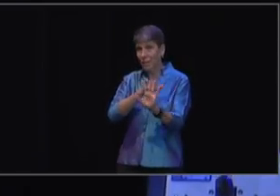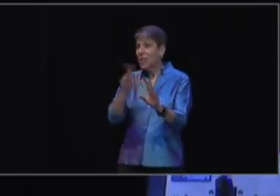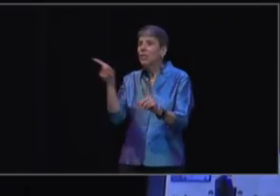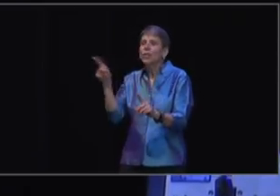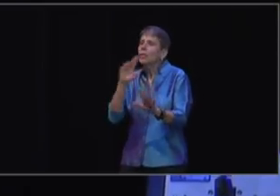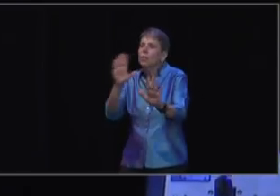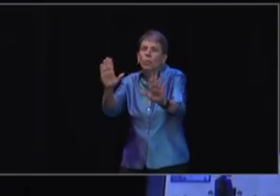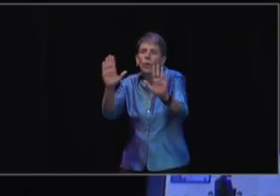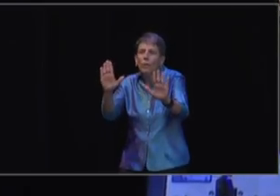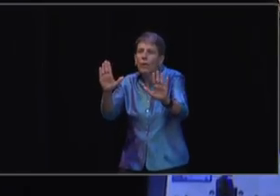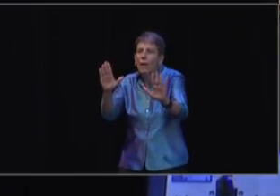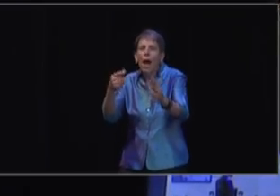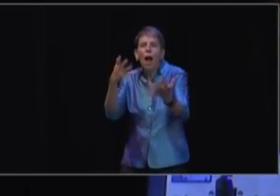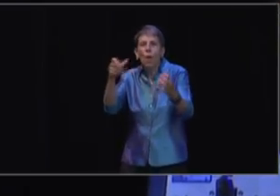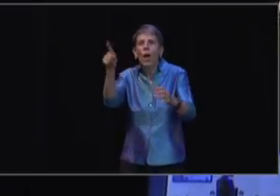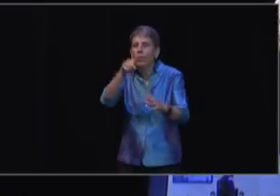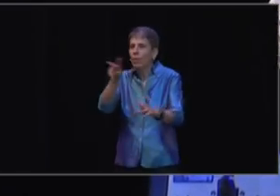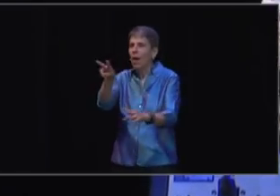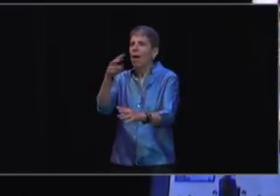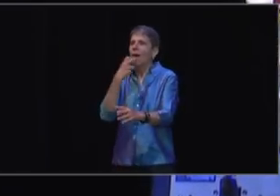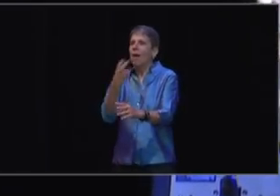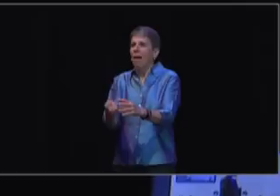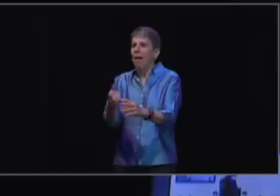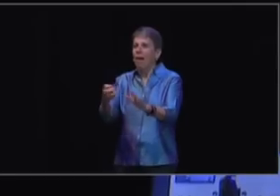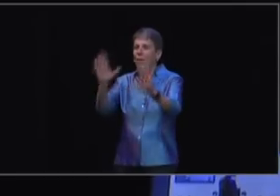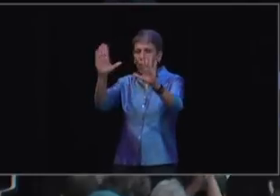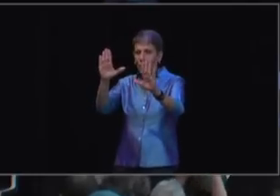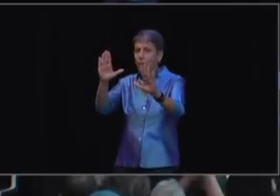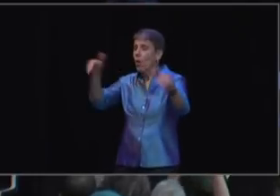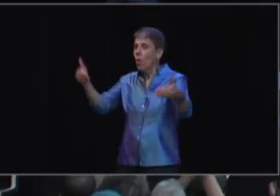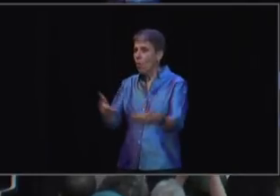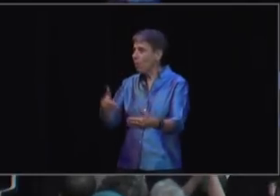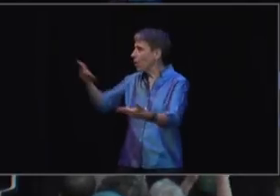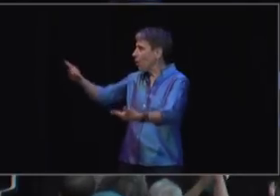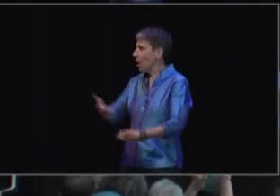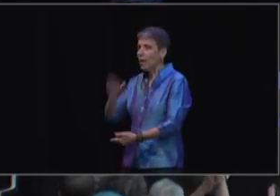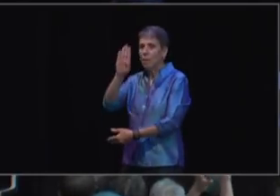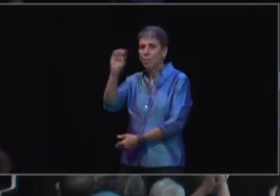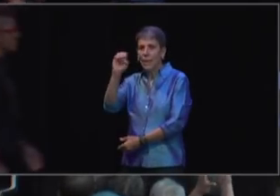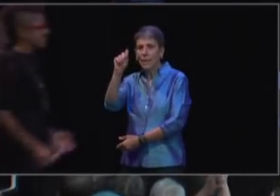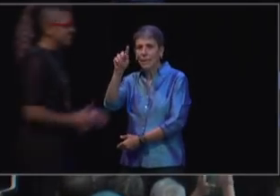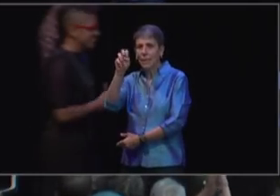to be amazed by her. Please welcome Bee Steadwell.